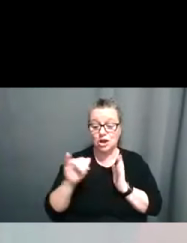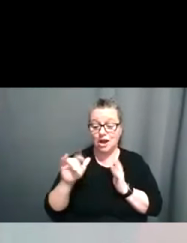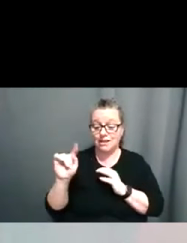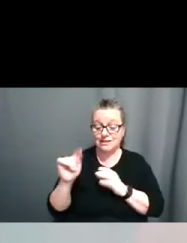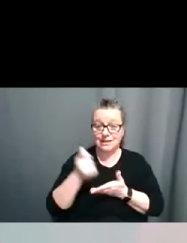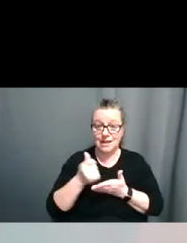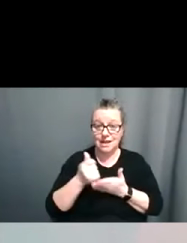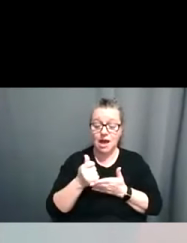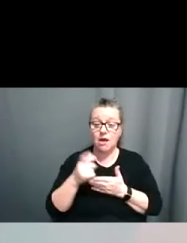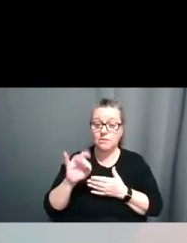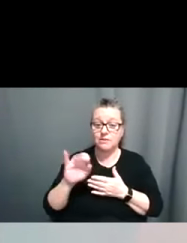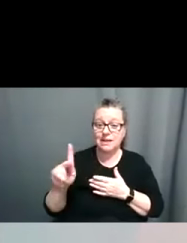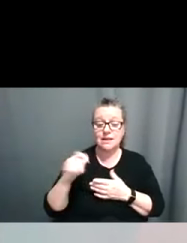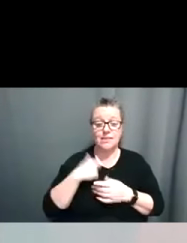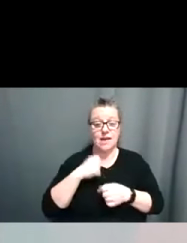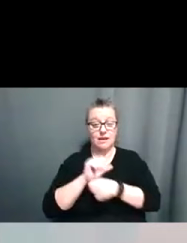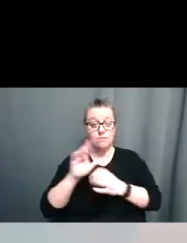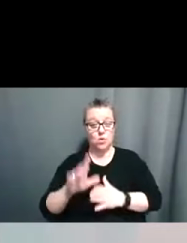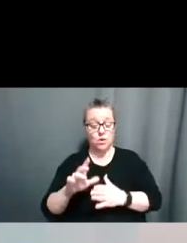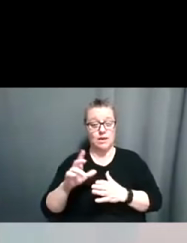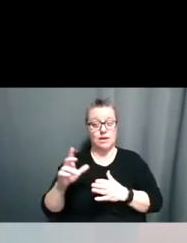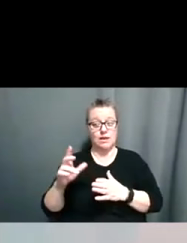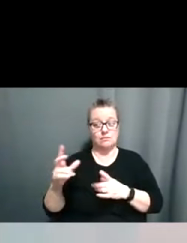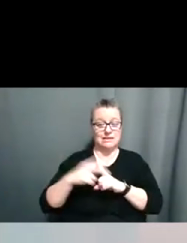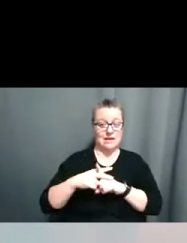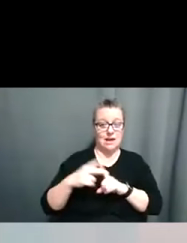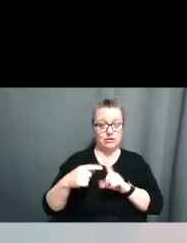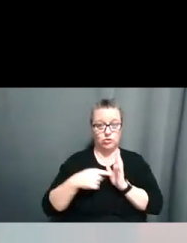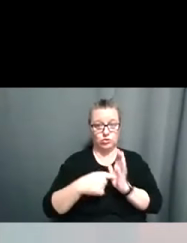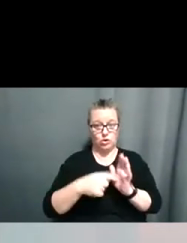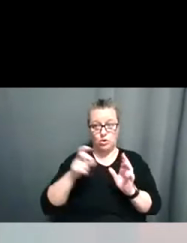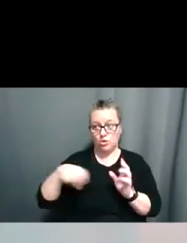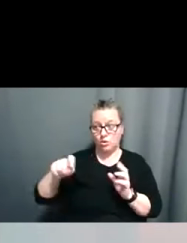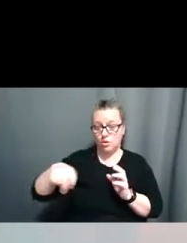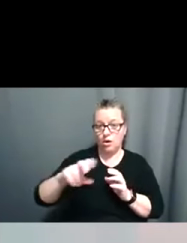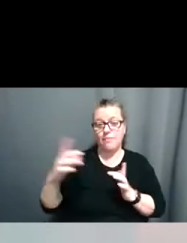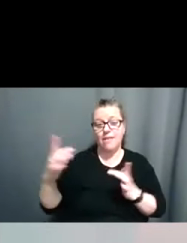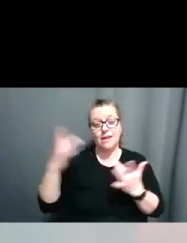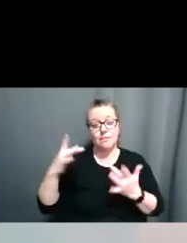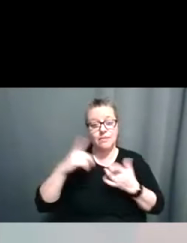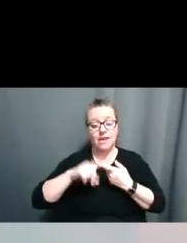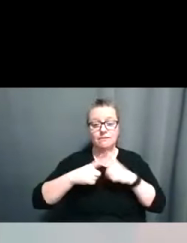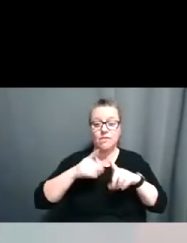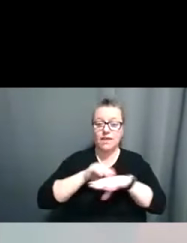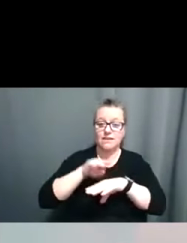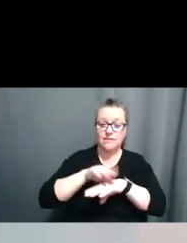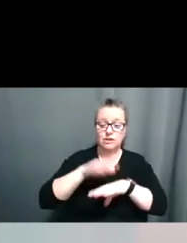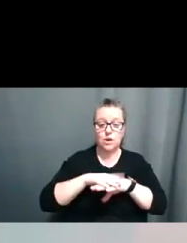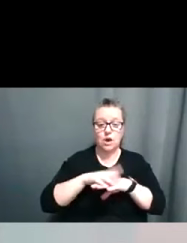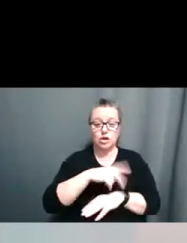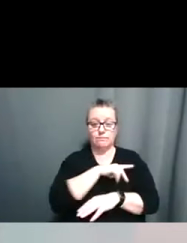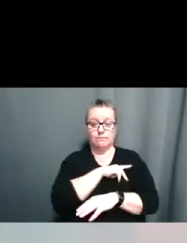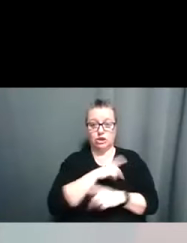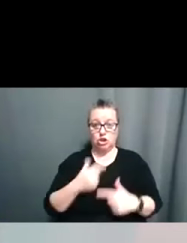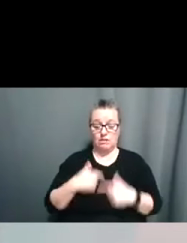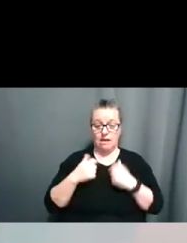the veteran employee assigned to show you the ropes on your first day, and that empathetic friend who advises you on your personal life. These